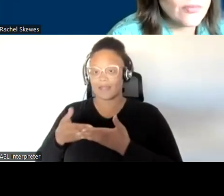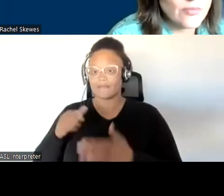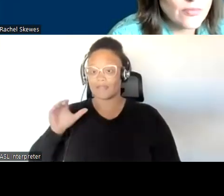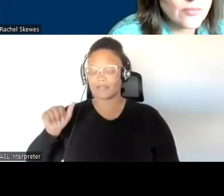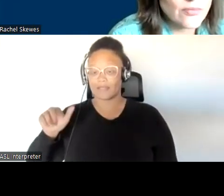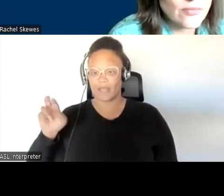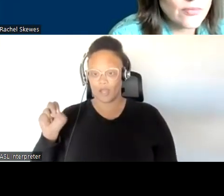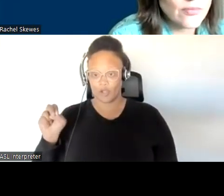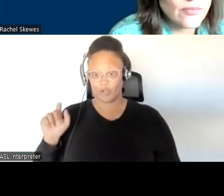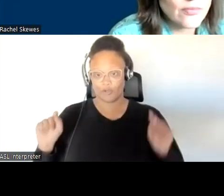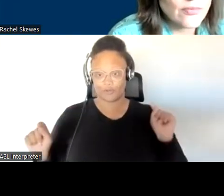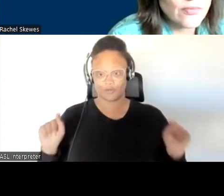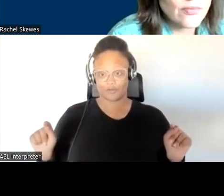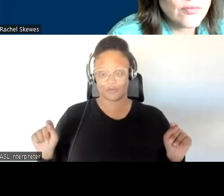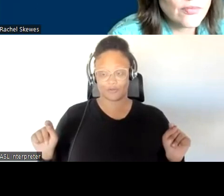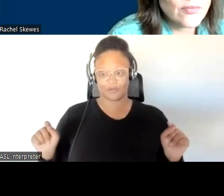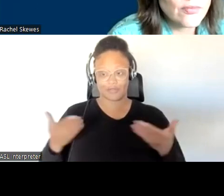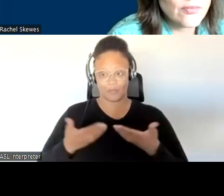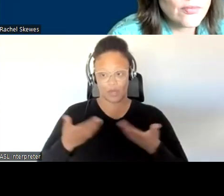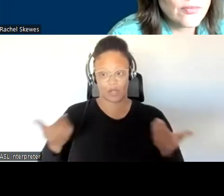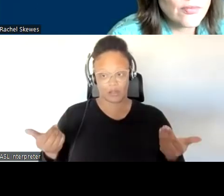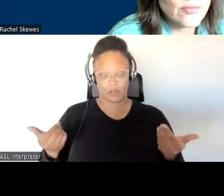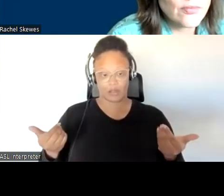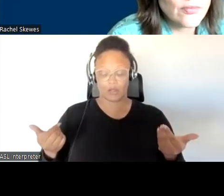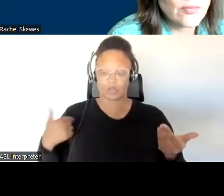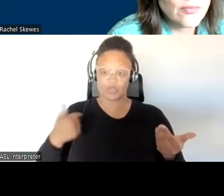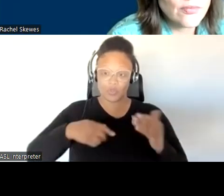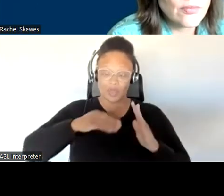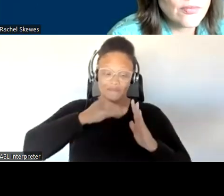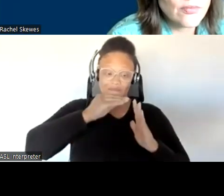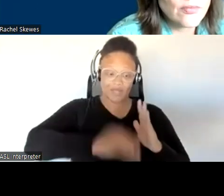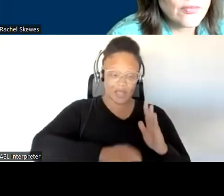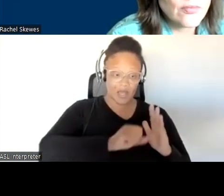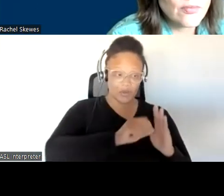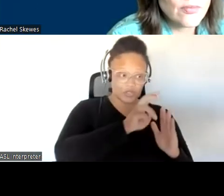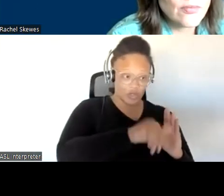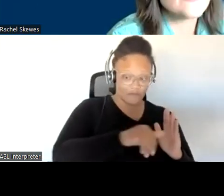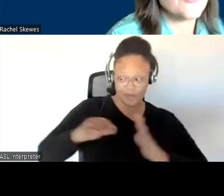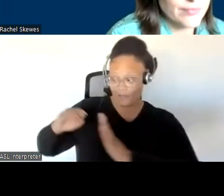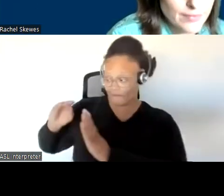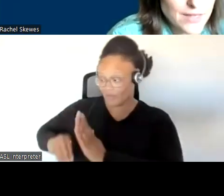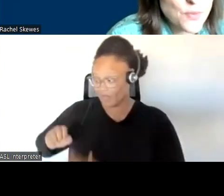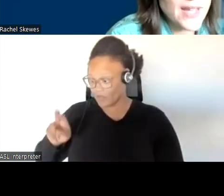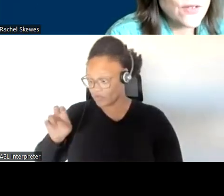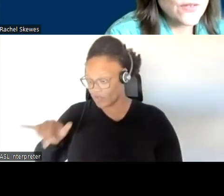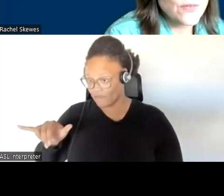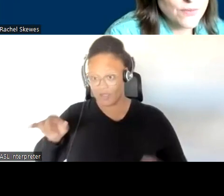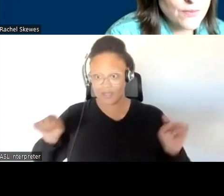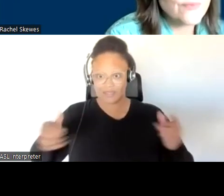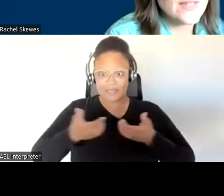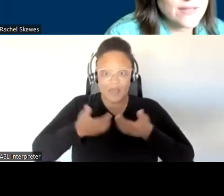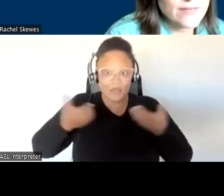one is for preschool license. So do we fill up both license numbers on the survey? Right.